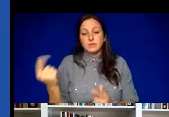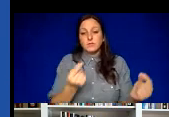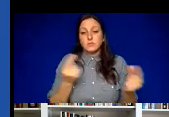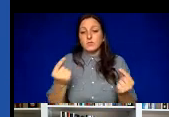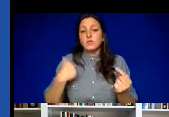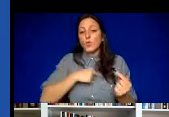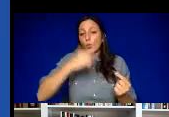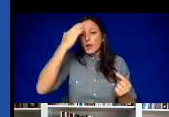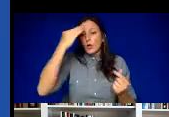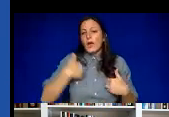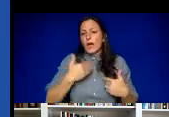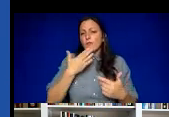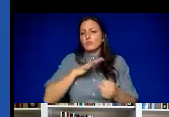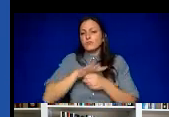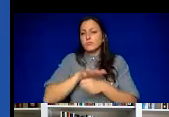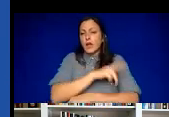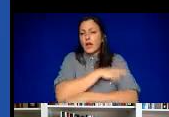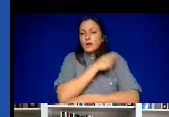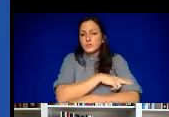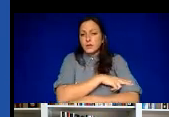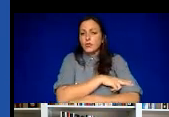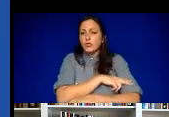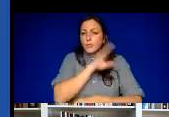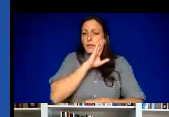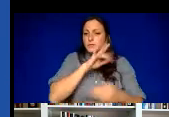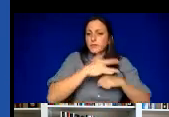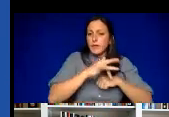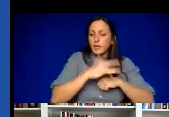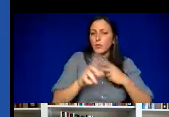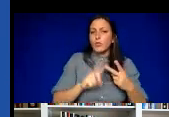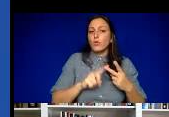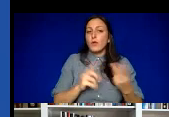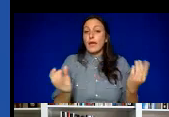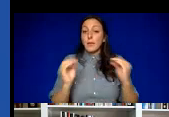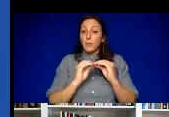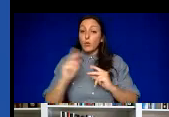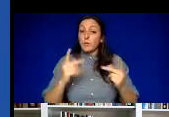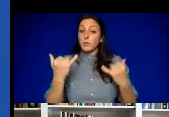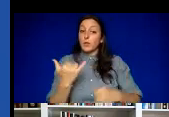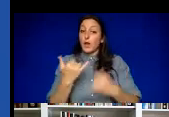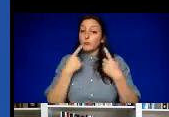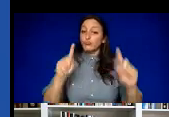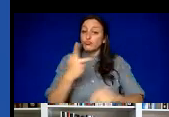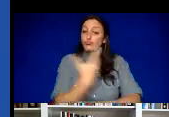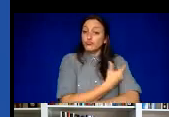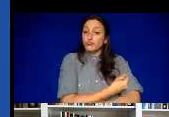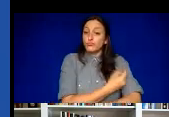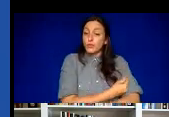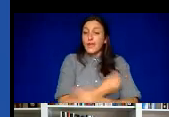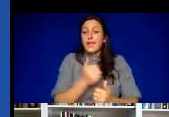adequate hospital capacity and increasing vaccination rates and high variability across the